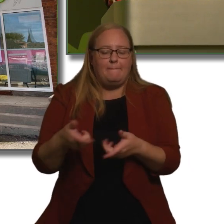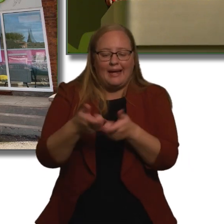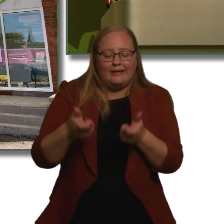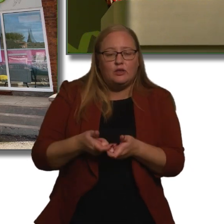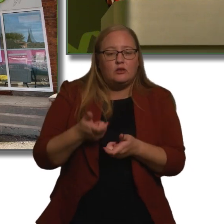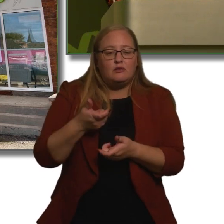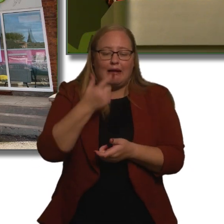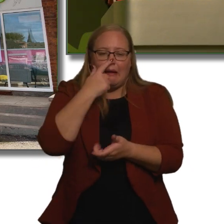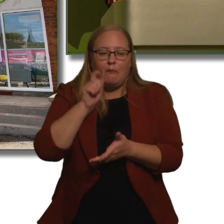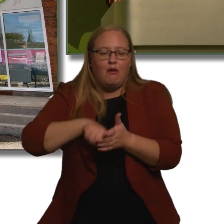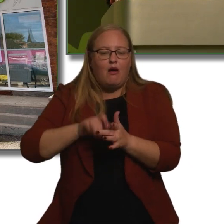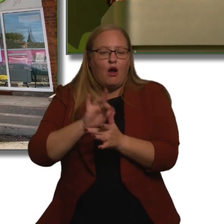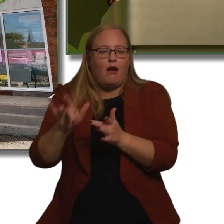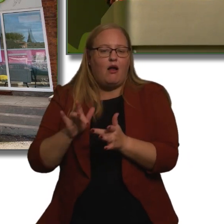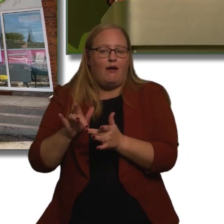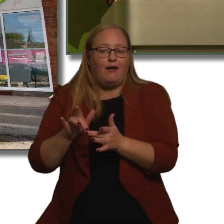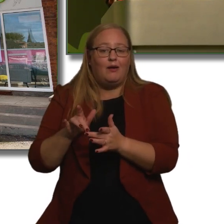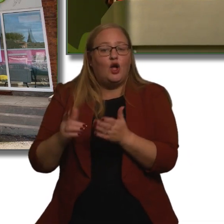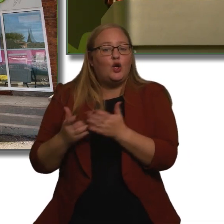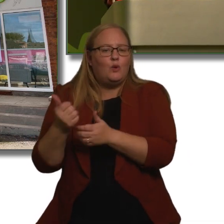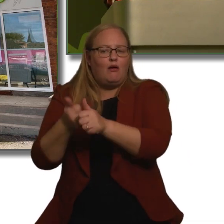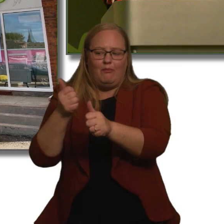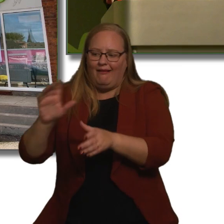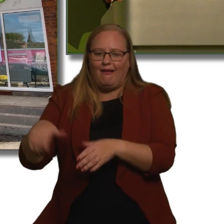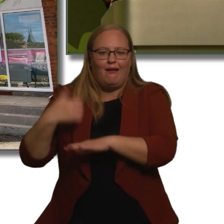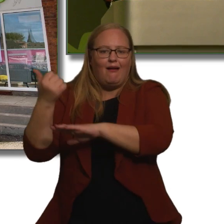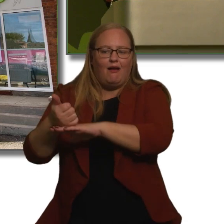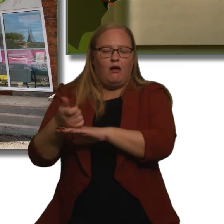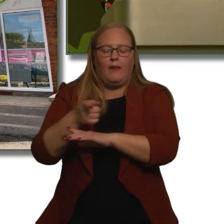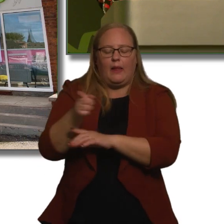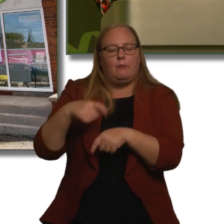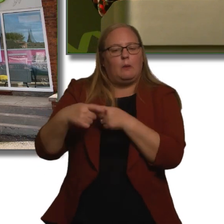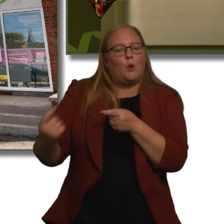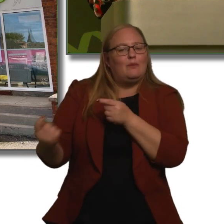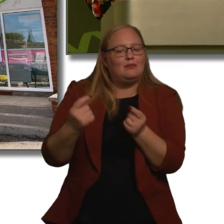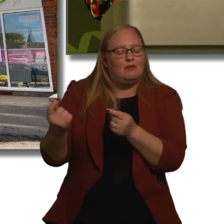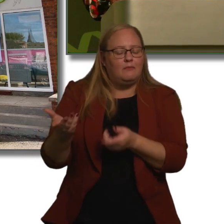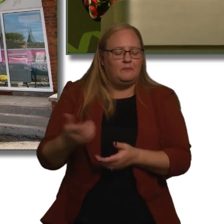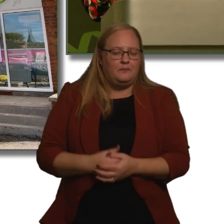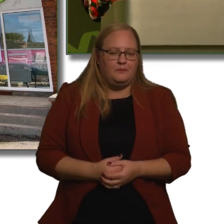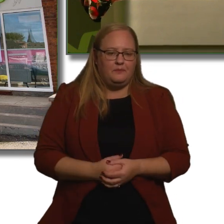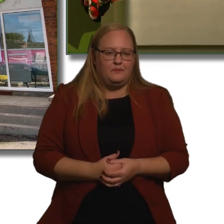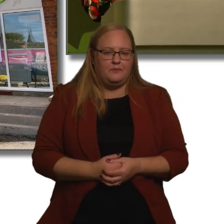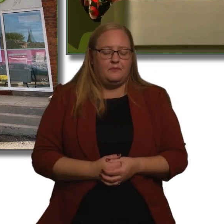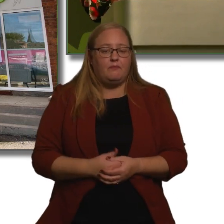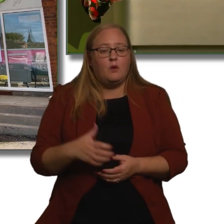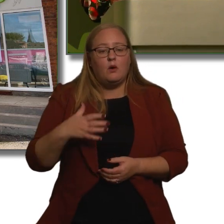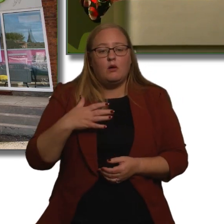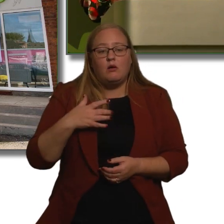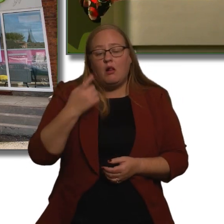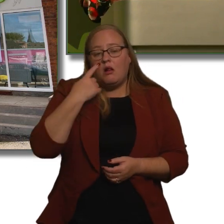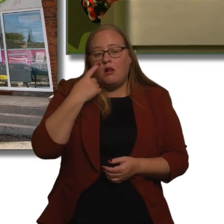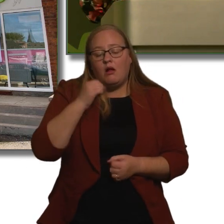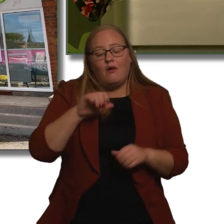by providers that are new to the market. We are looking to grow market share in our